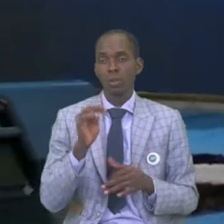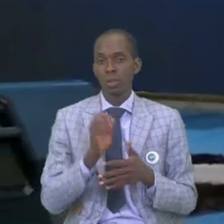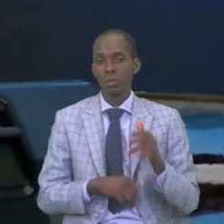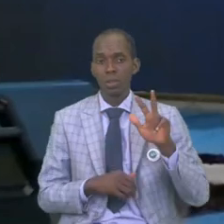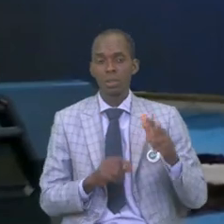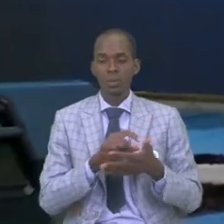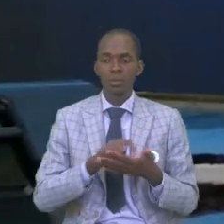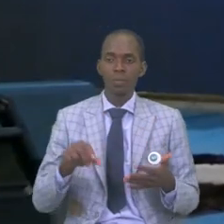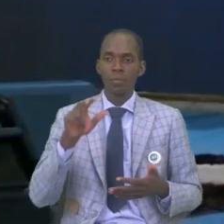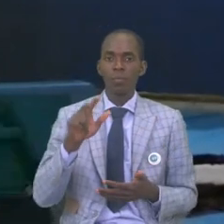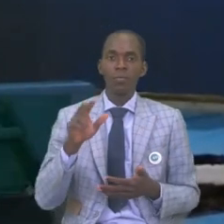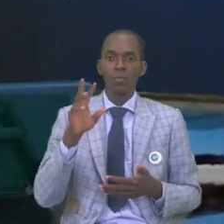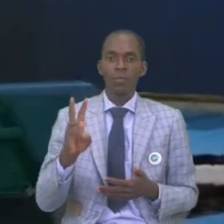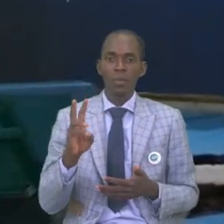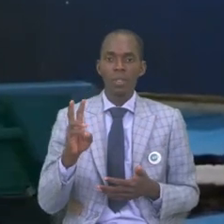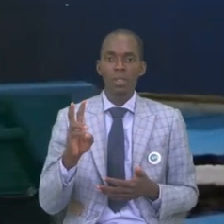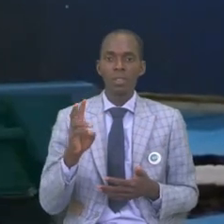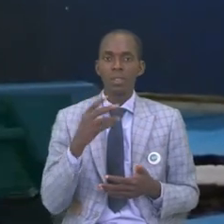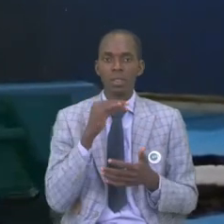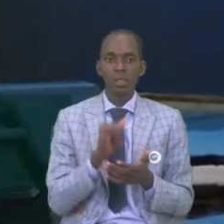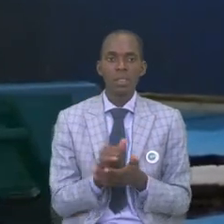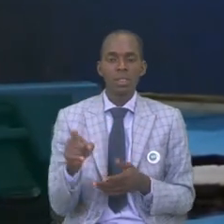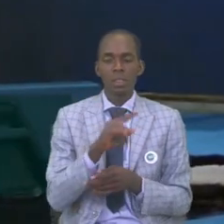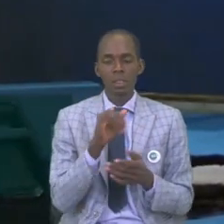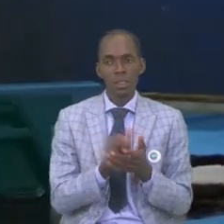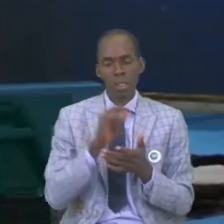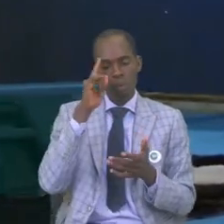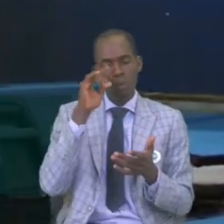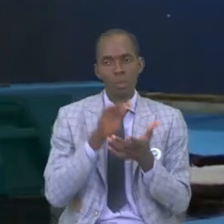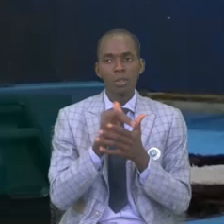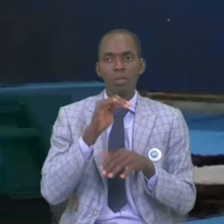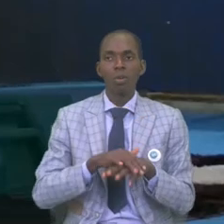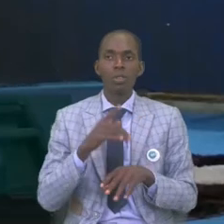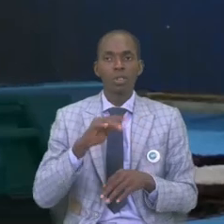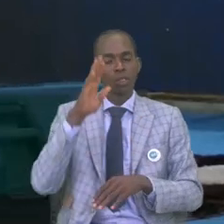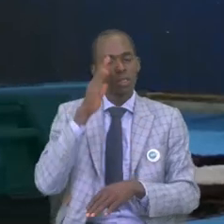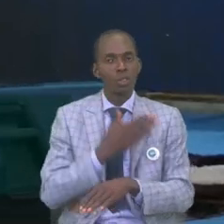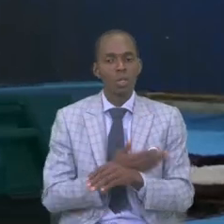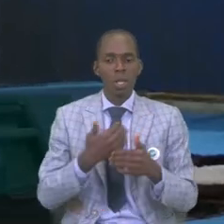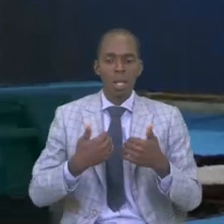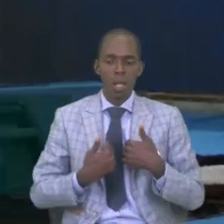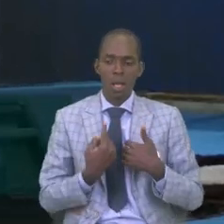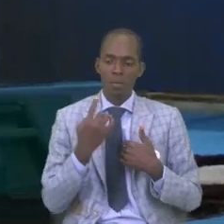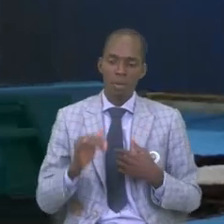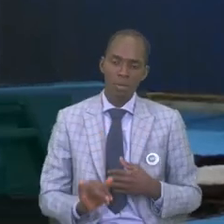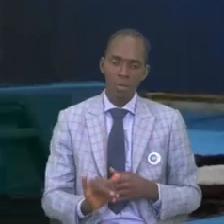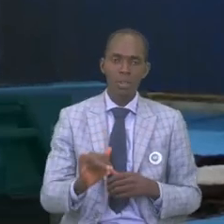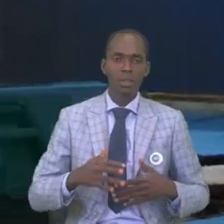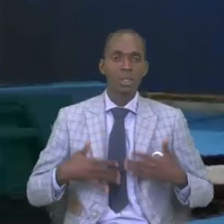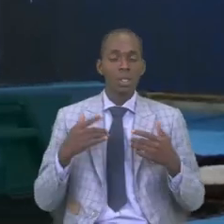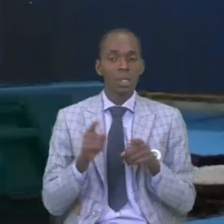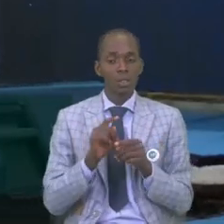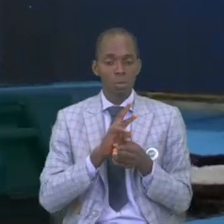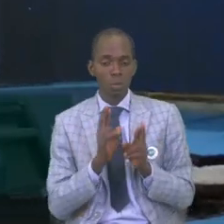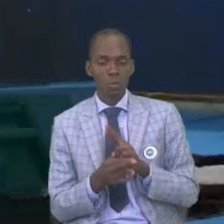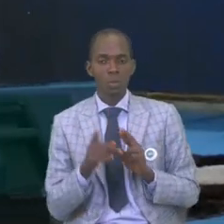that believeth on the Son has everlasting life. As you repent, you're convicted. As you confess and